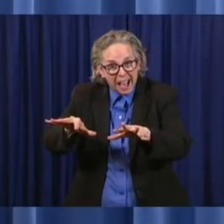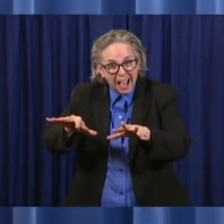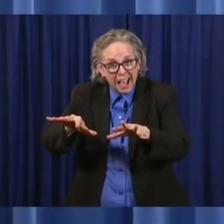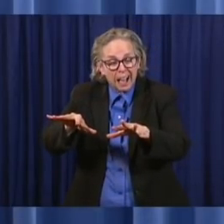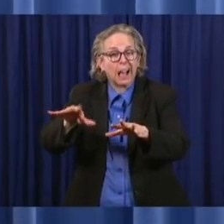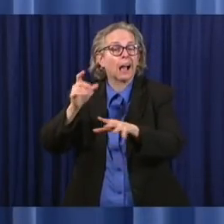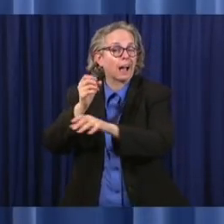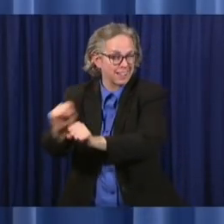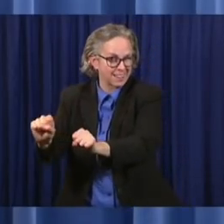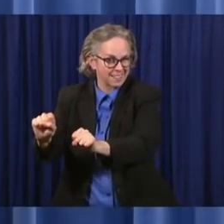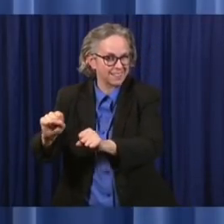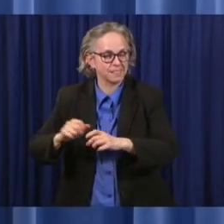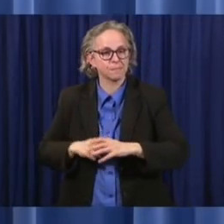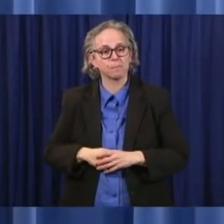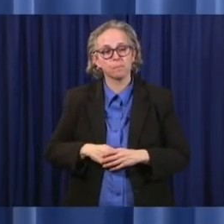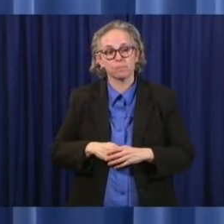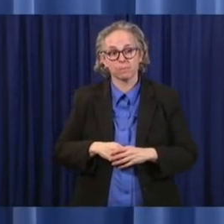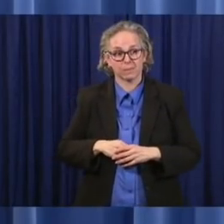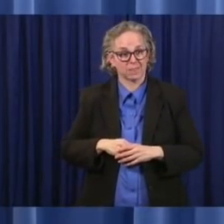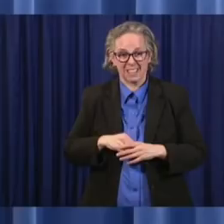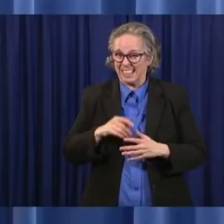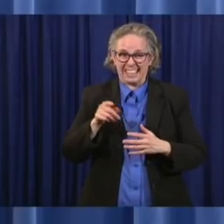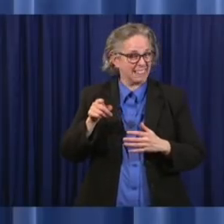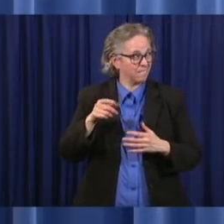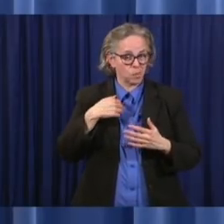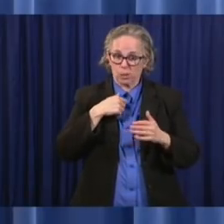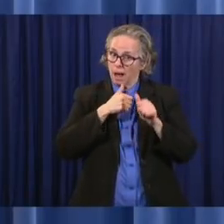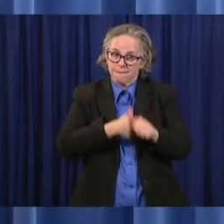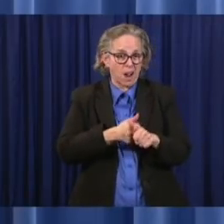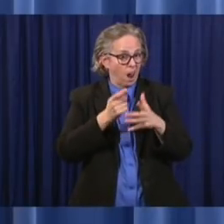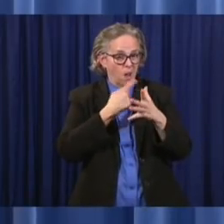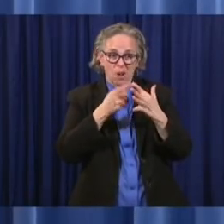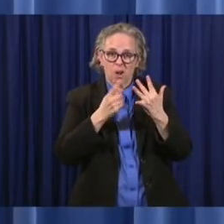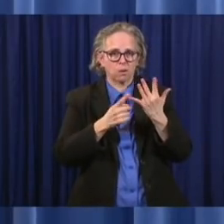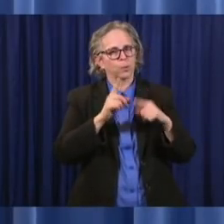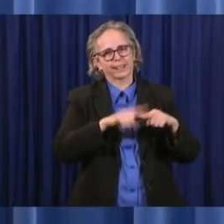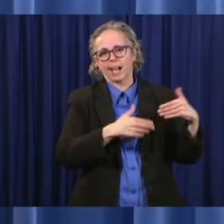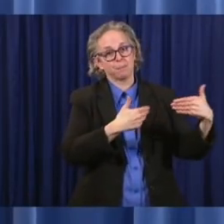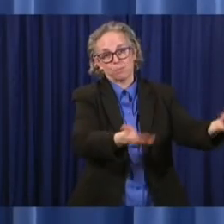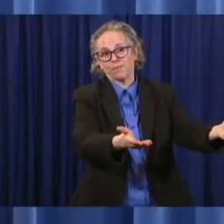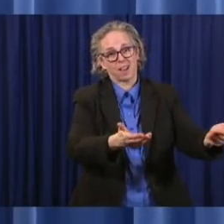on the economy unless we had the virus situation right. And so these are two